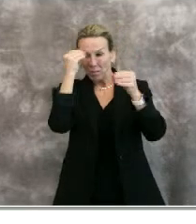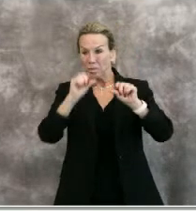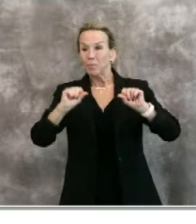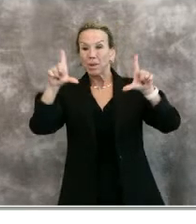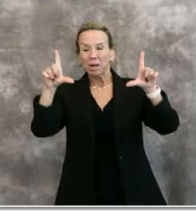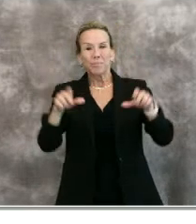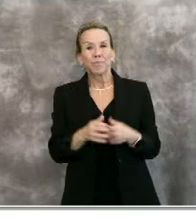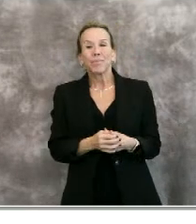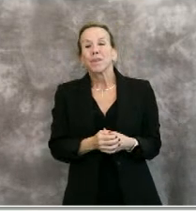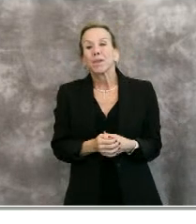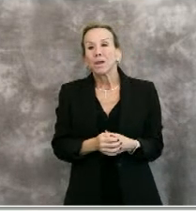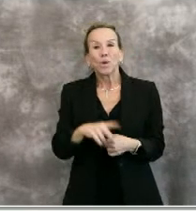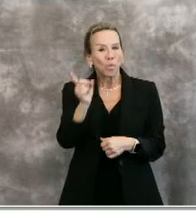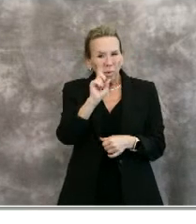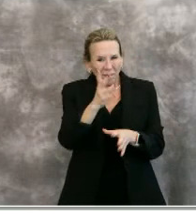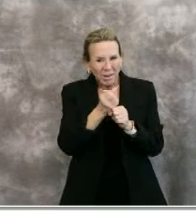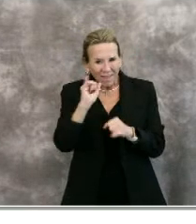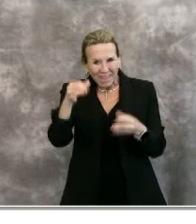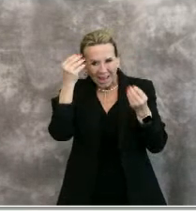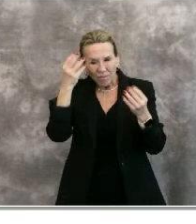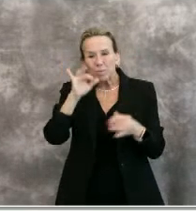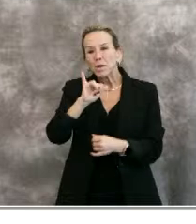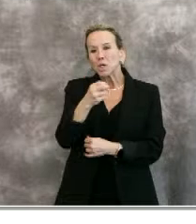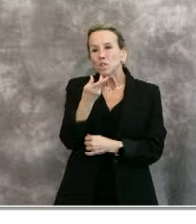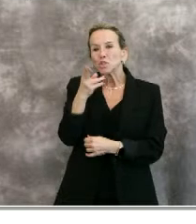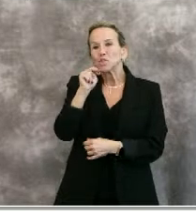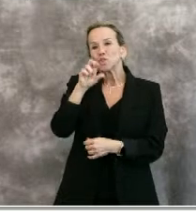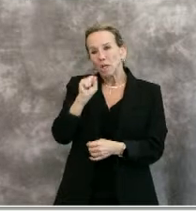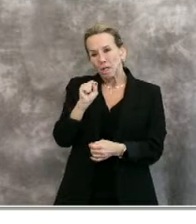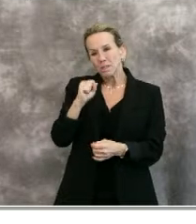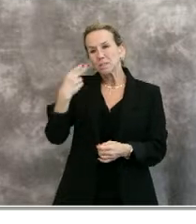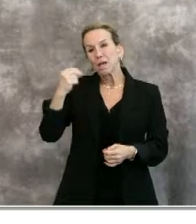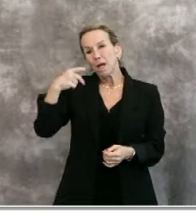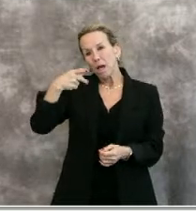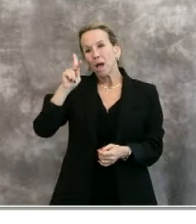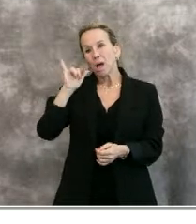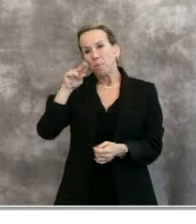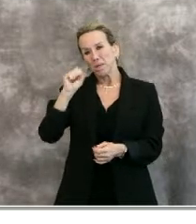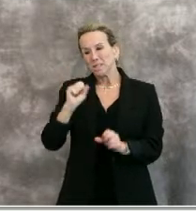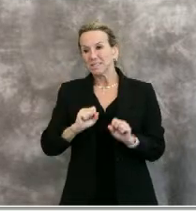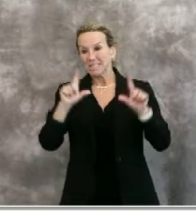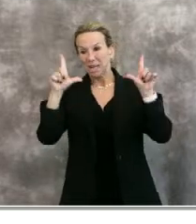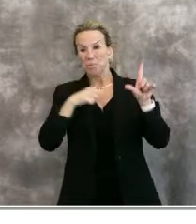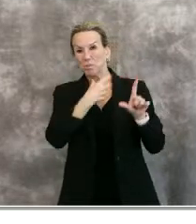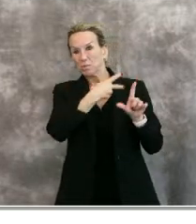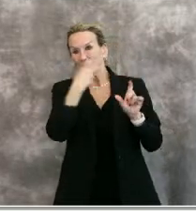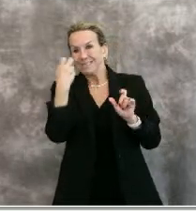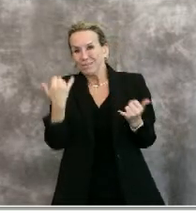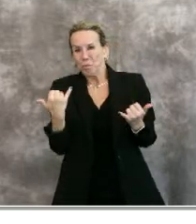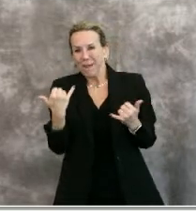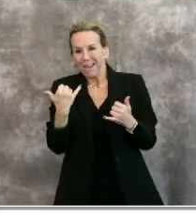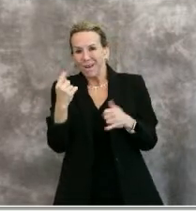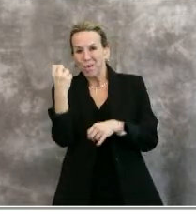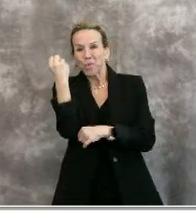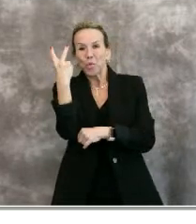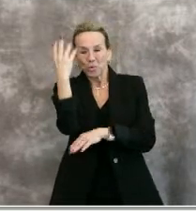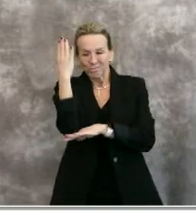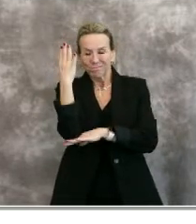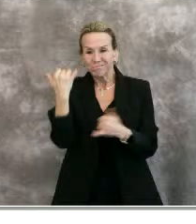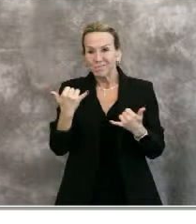based on the Johns Hopkins dashboard and was obtained today at noon. I will start to